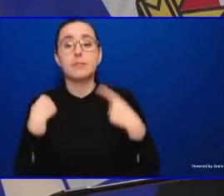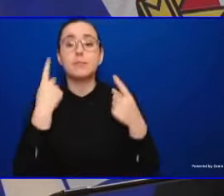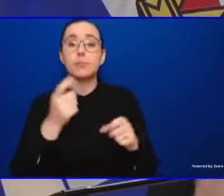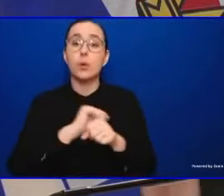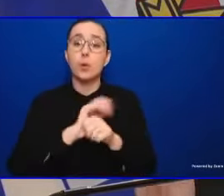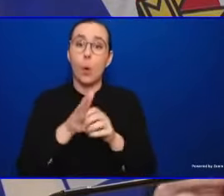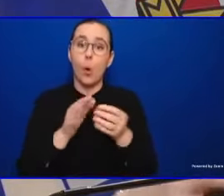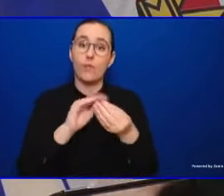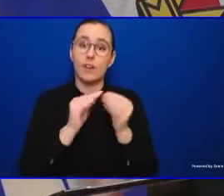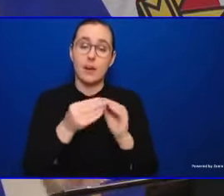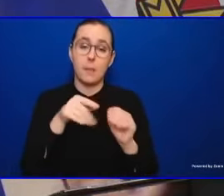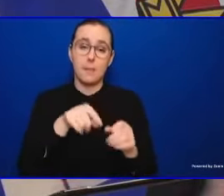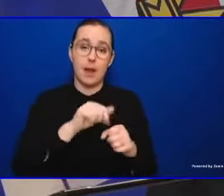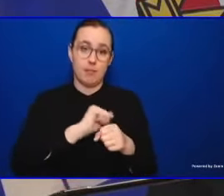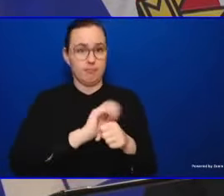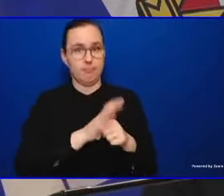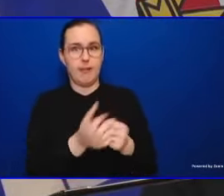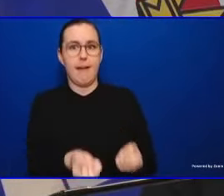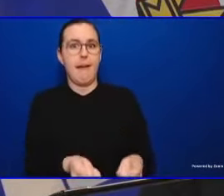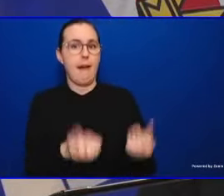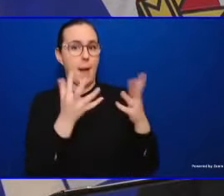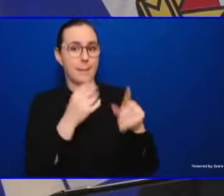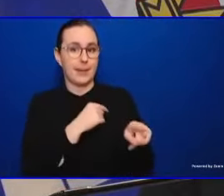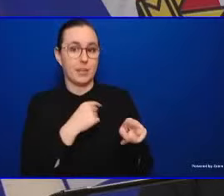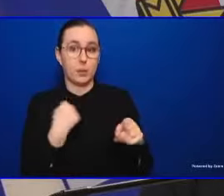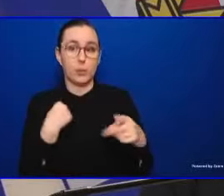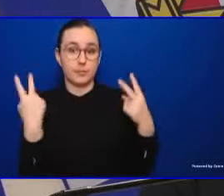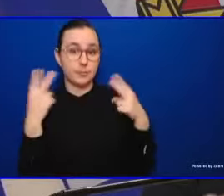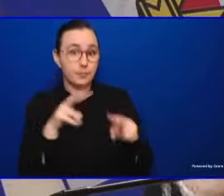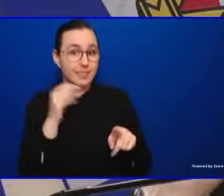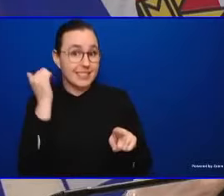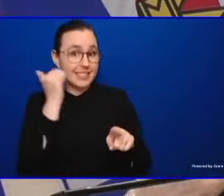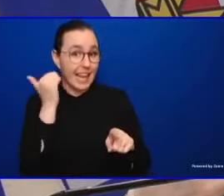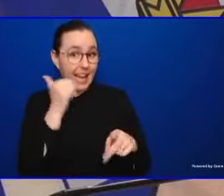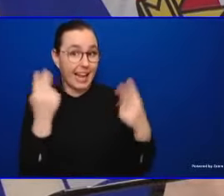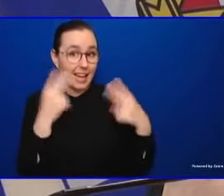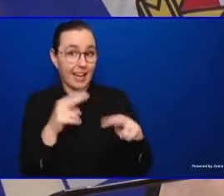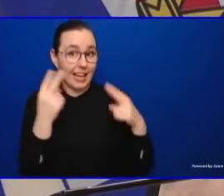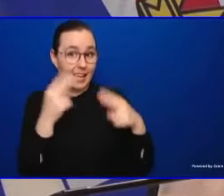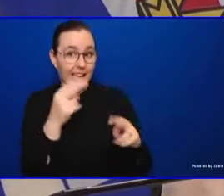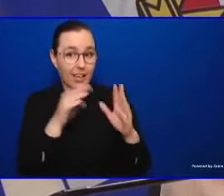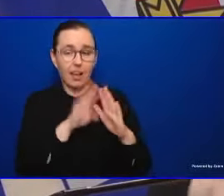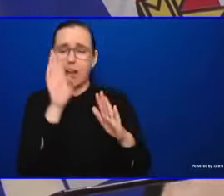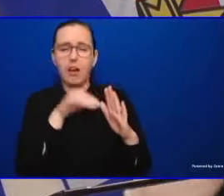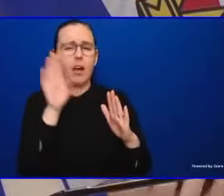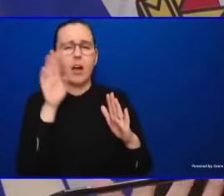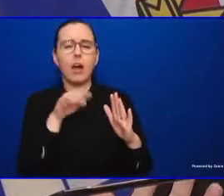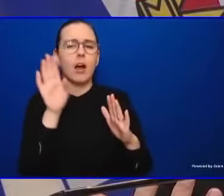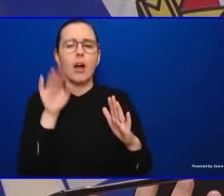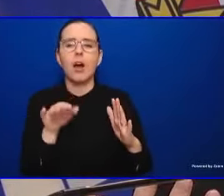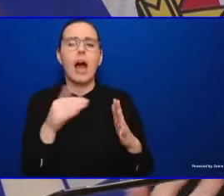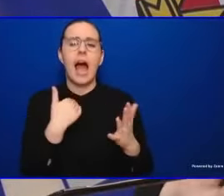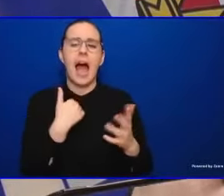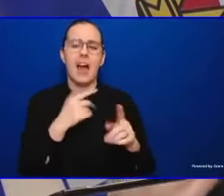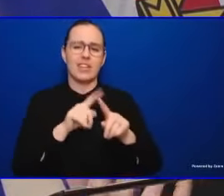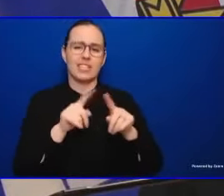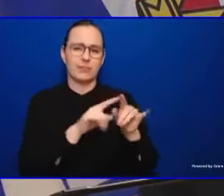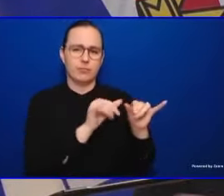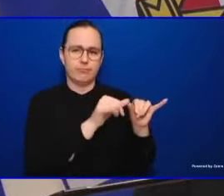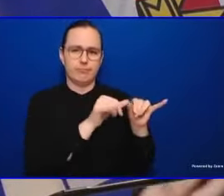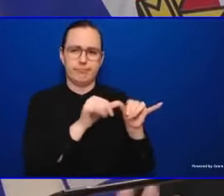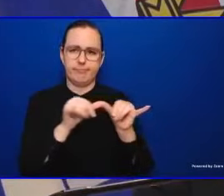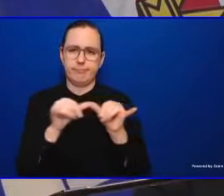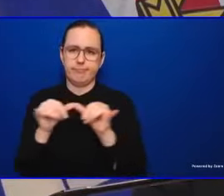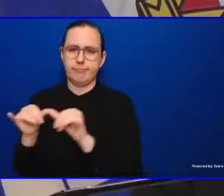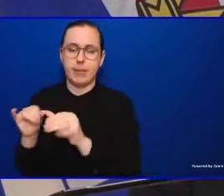daily case counts as an indicator of what's happening, because they only reflect case rates and testing